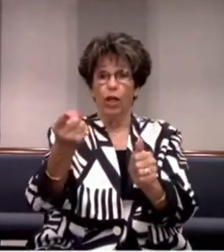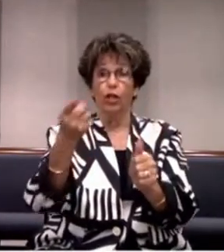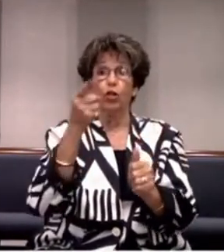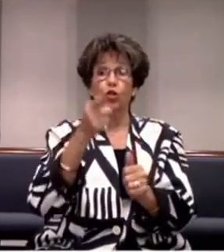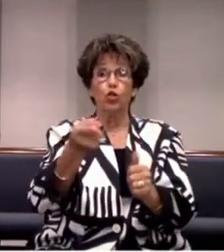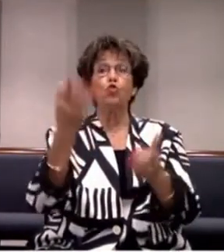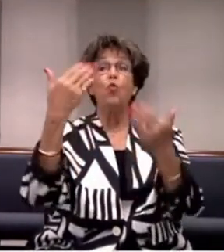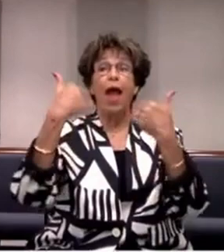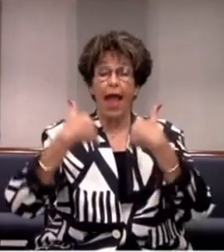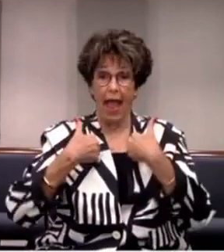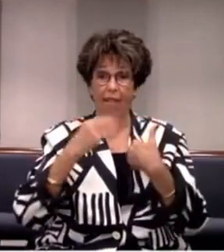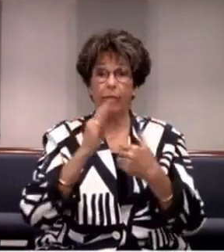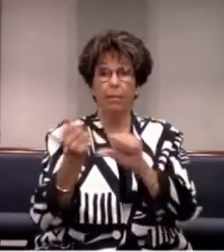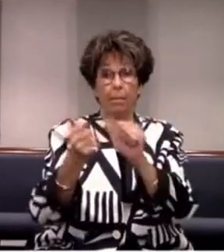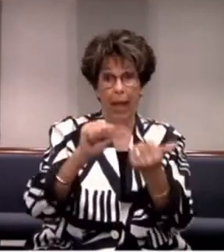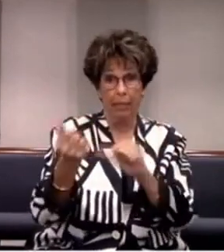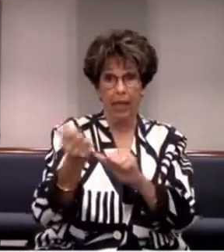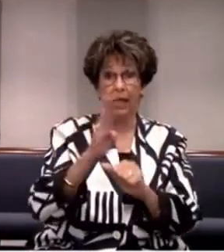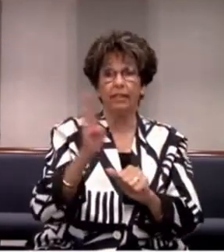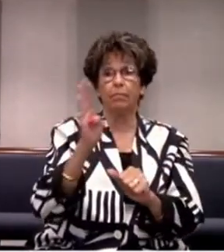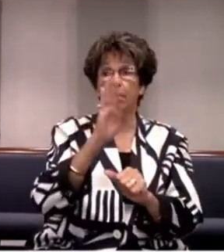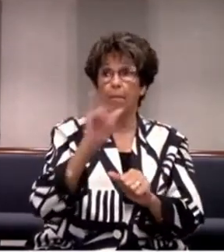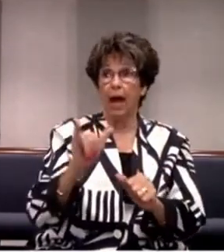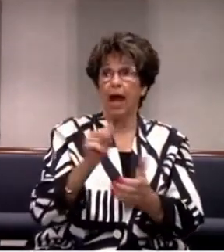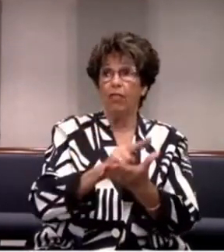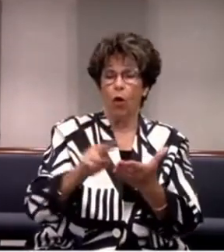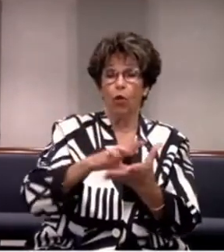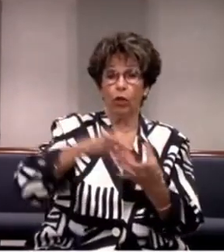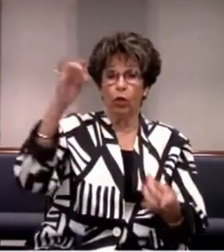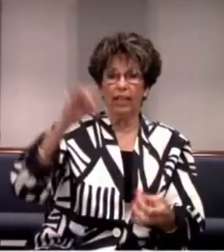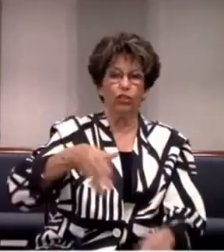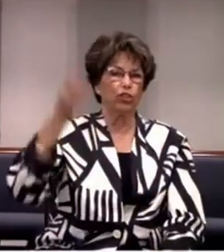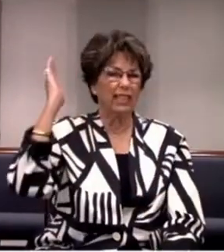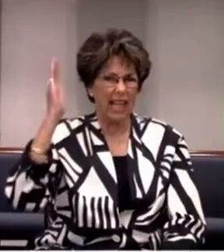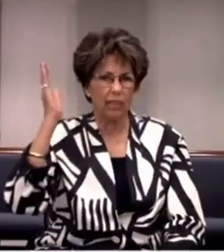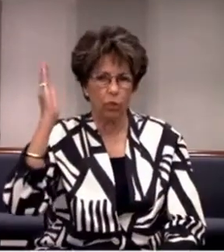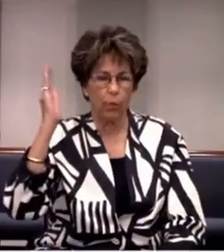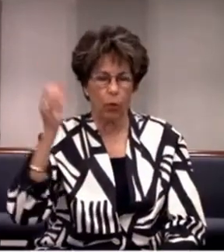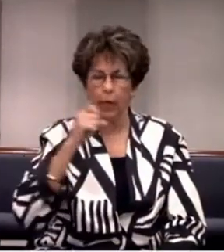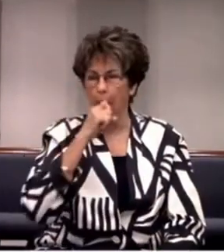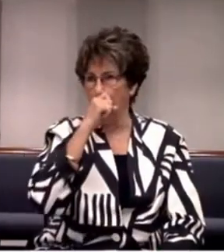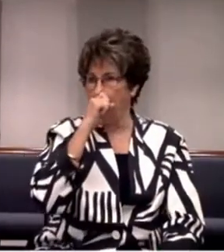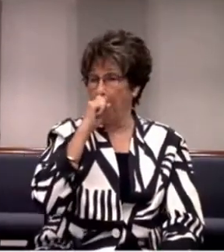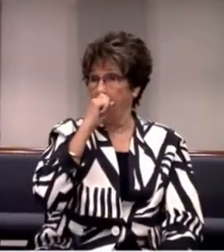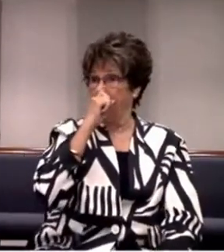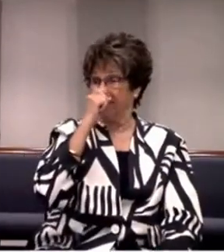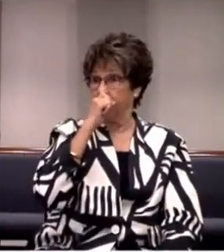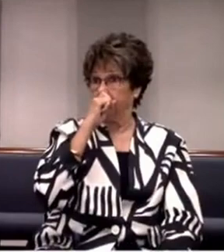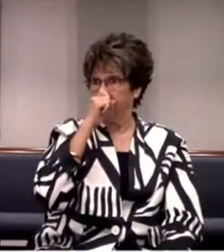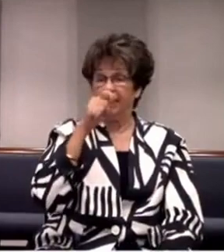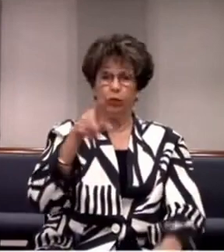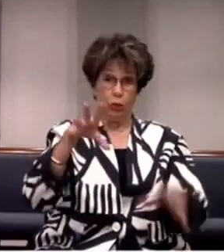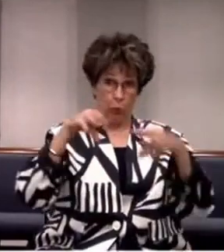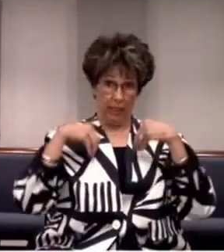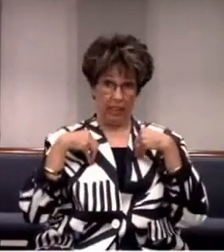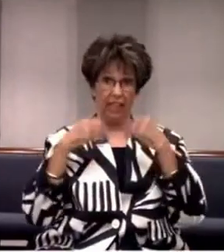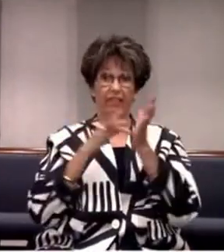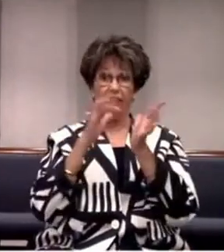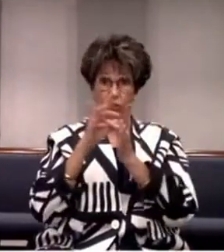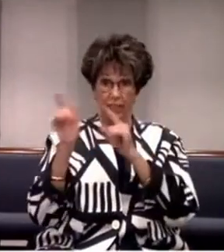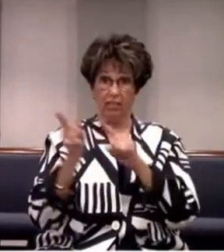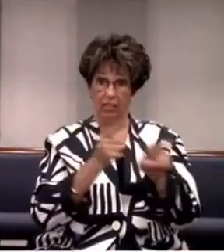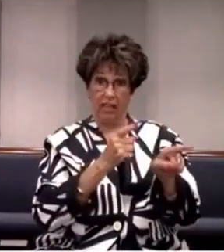baptized by the Holy Ghost. Okay. They were open to this water baptism. Look, if you would, at verse